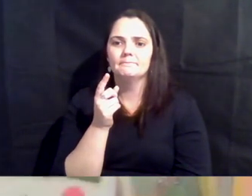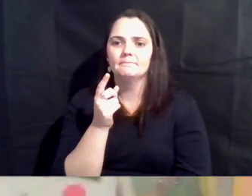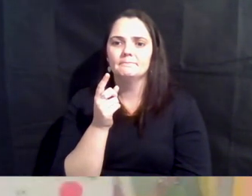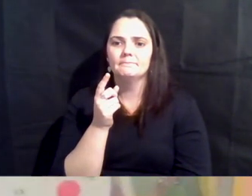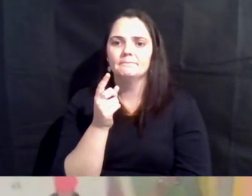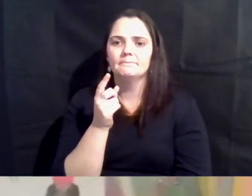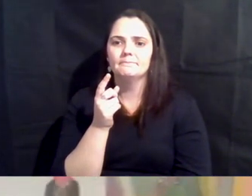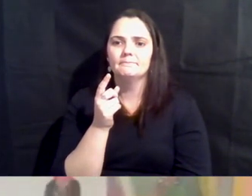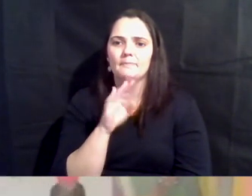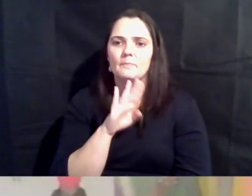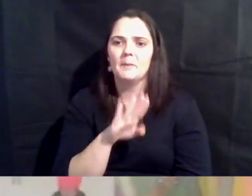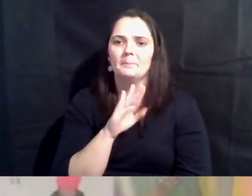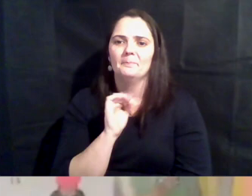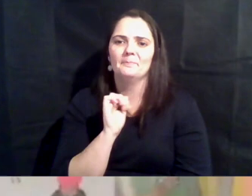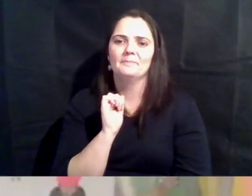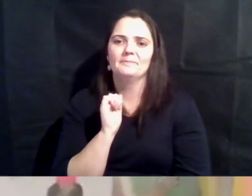I'm just going to glue that there.